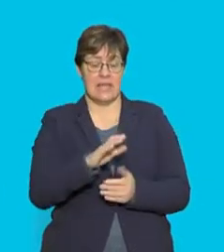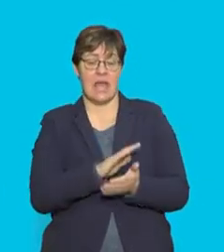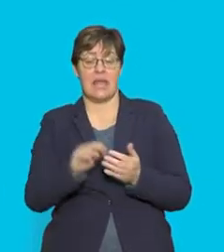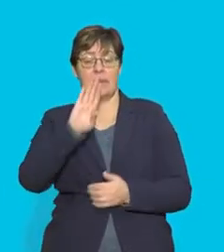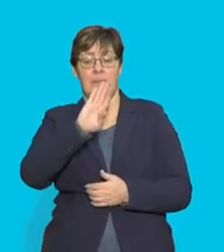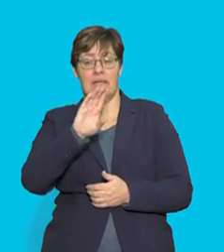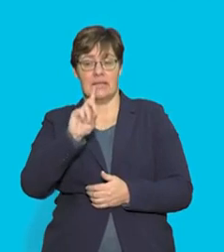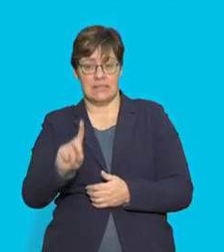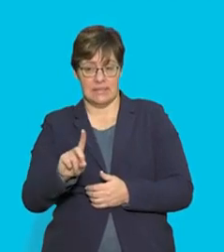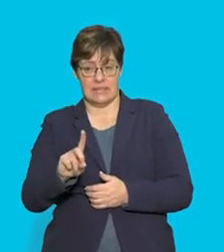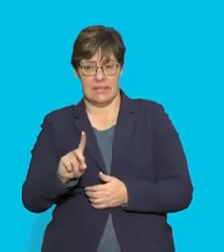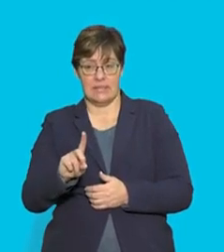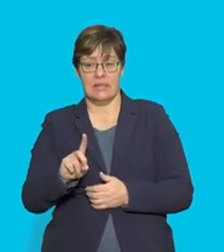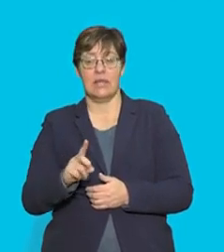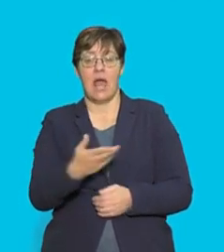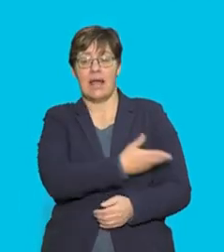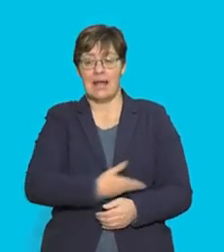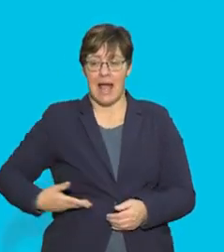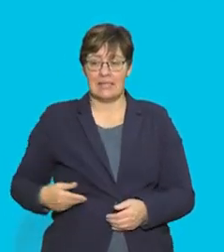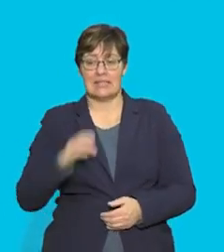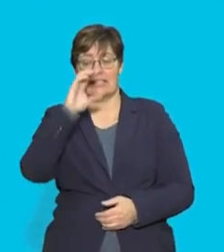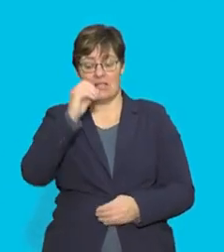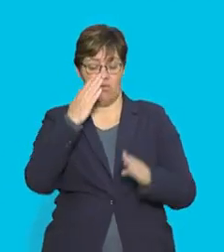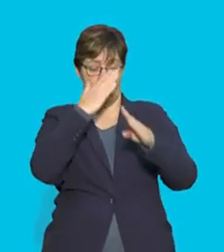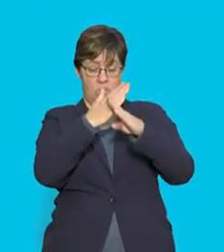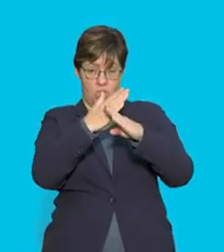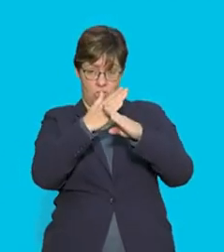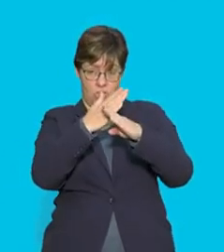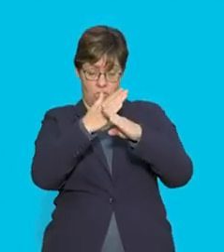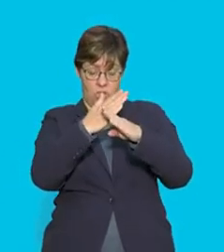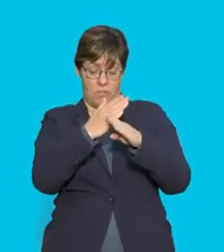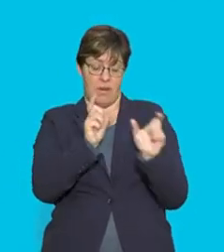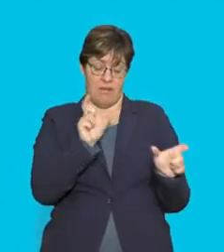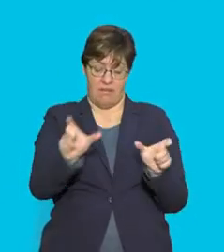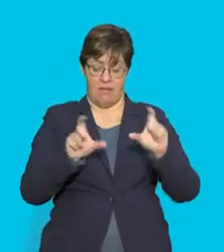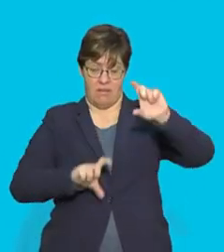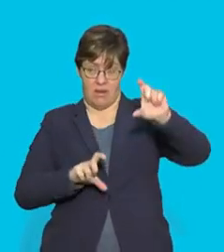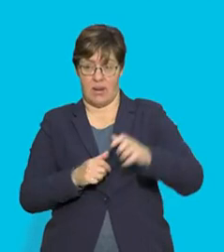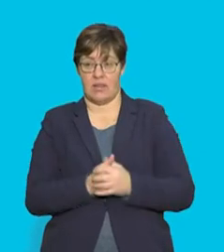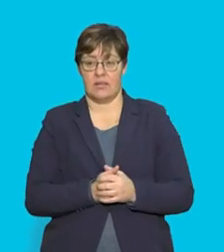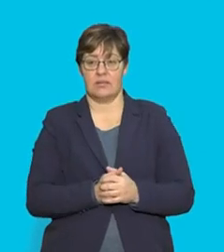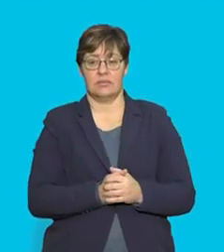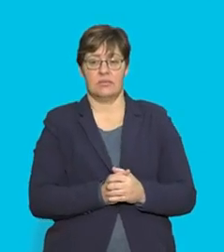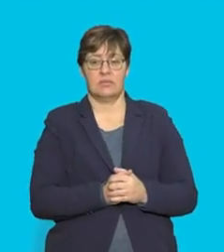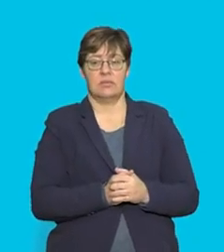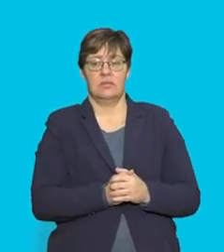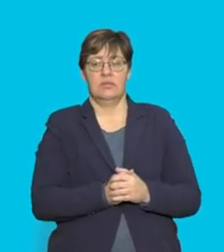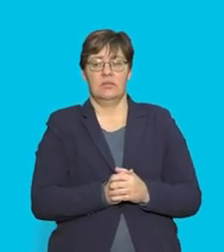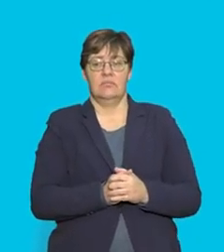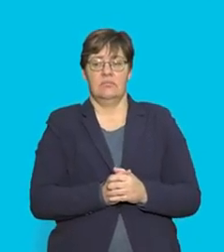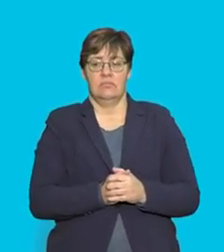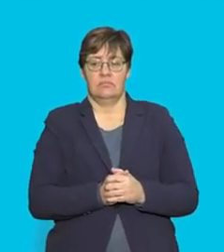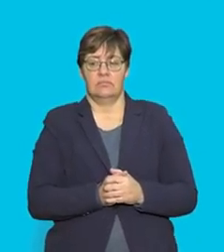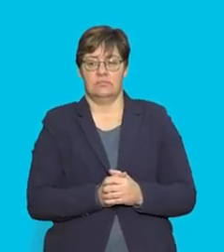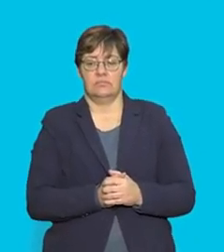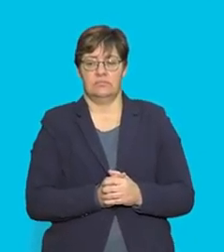diagonals AC and BD bisect at O, right? So AC